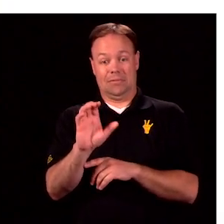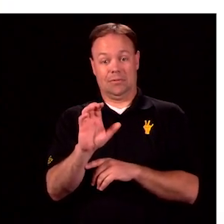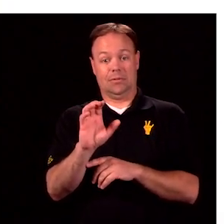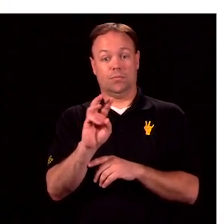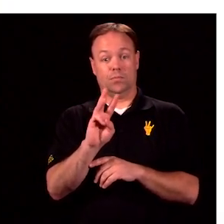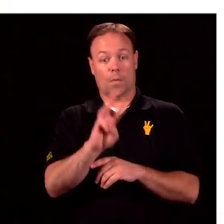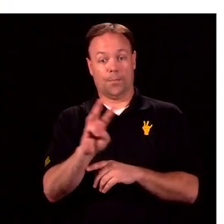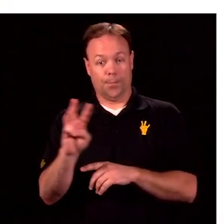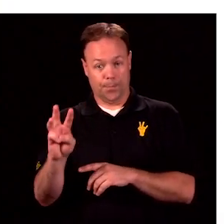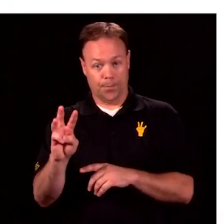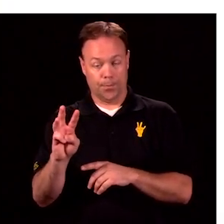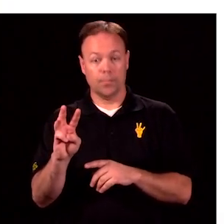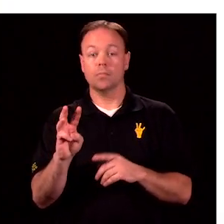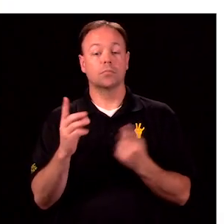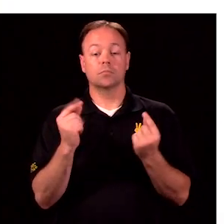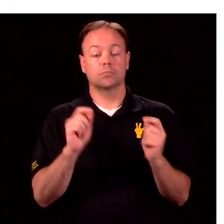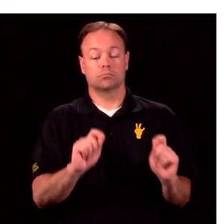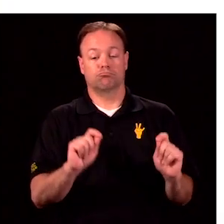typing